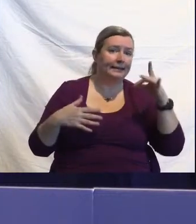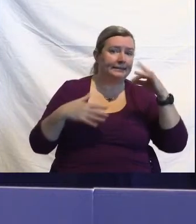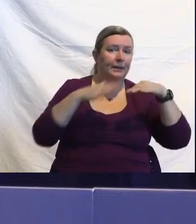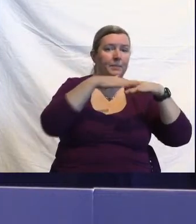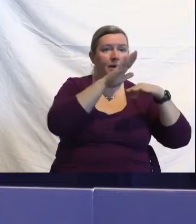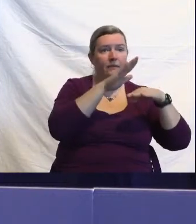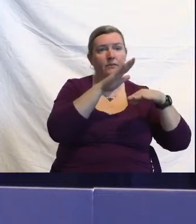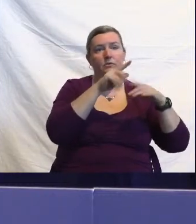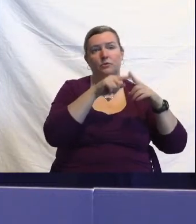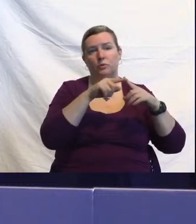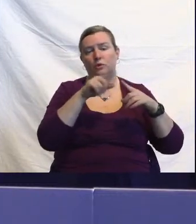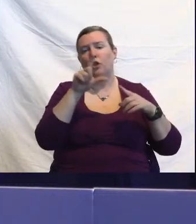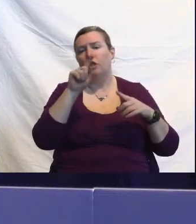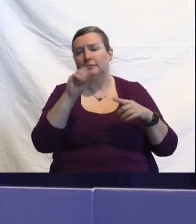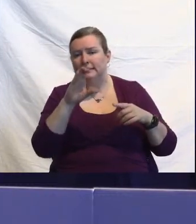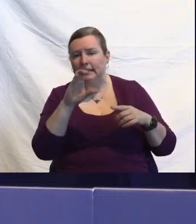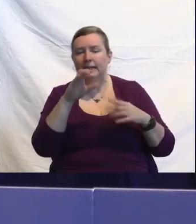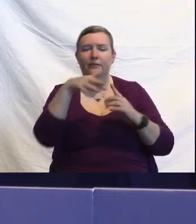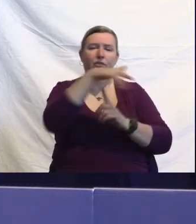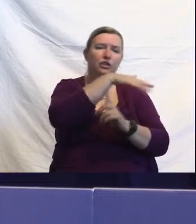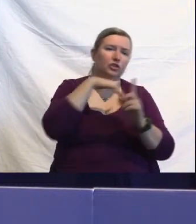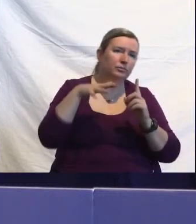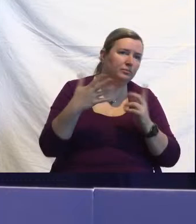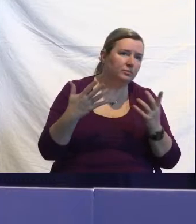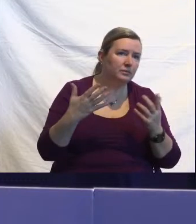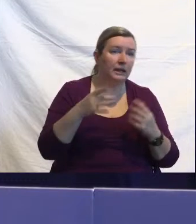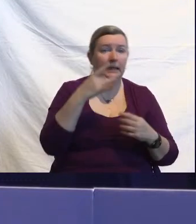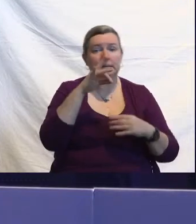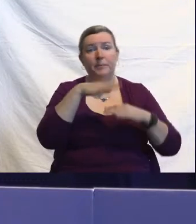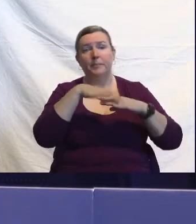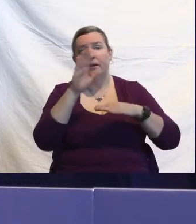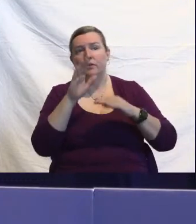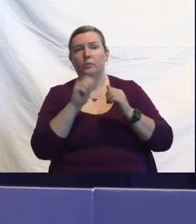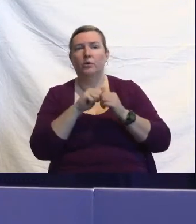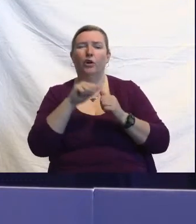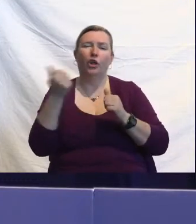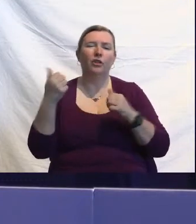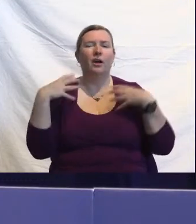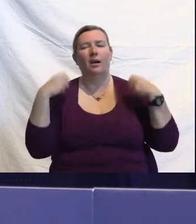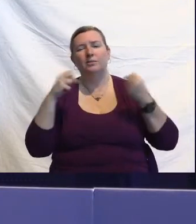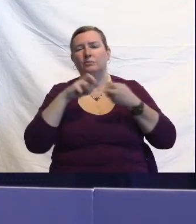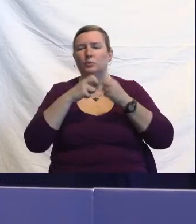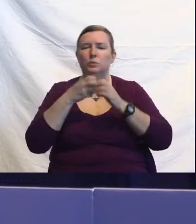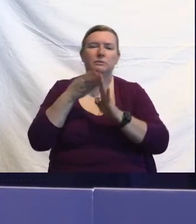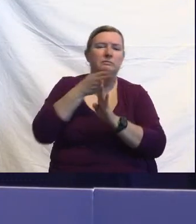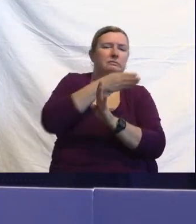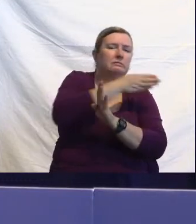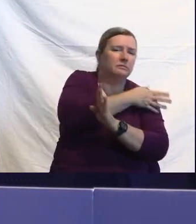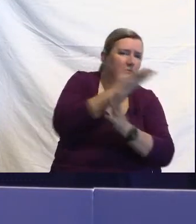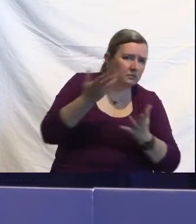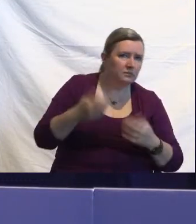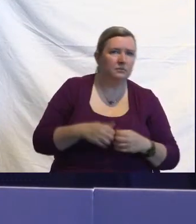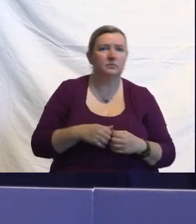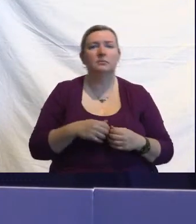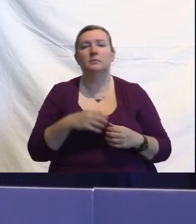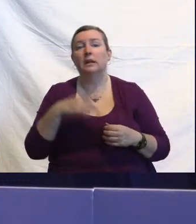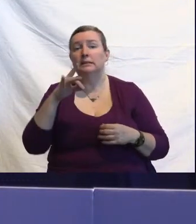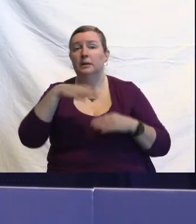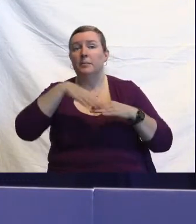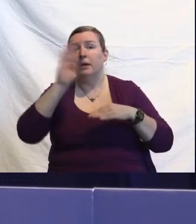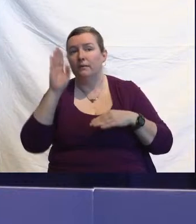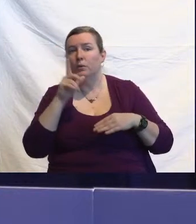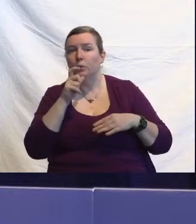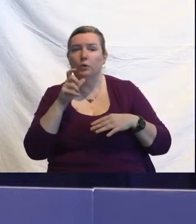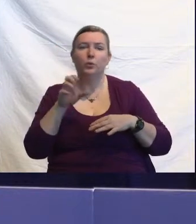18 plus who have underlying medical conditions, and age 18 plus who work or live in high-risk